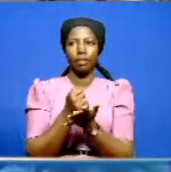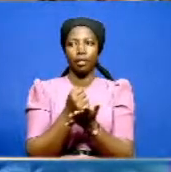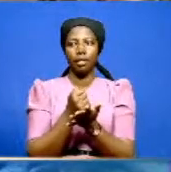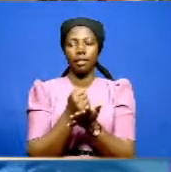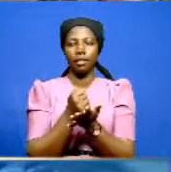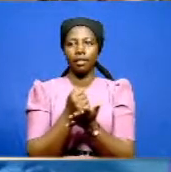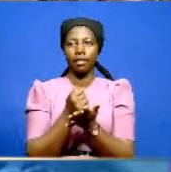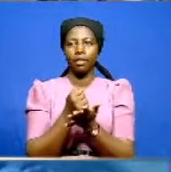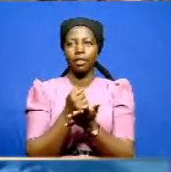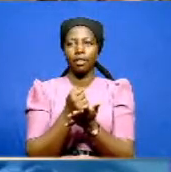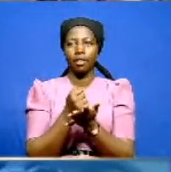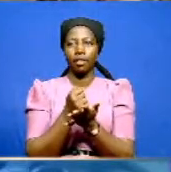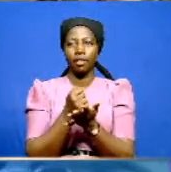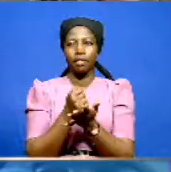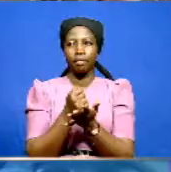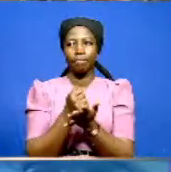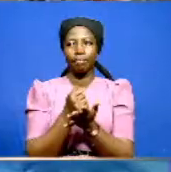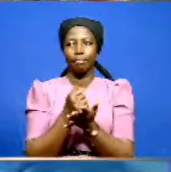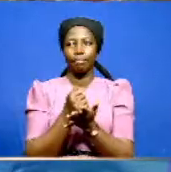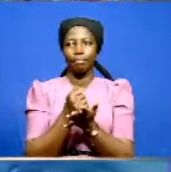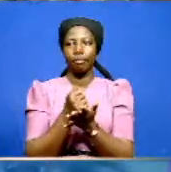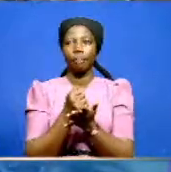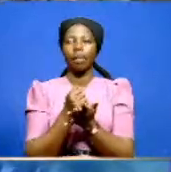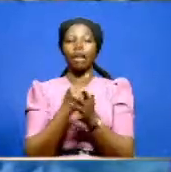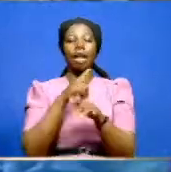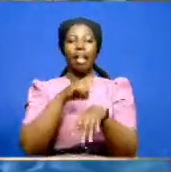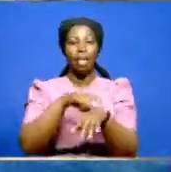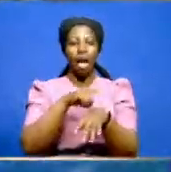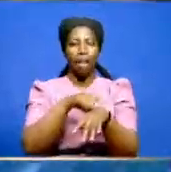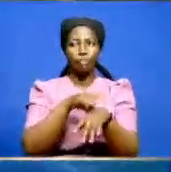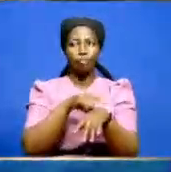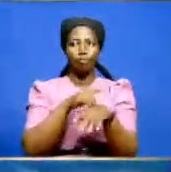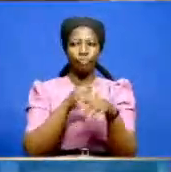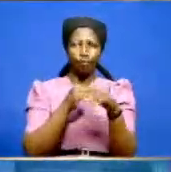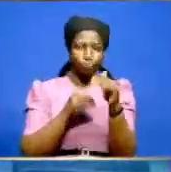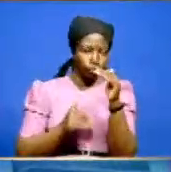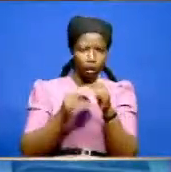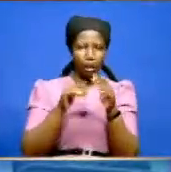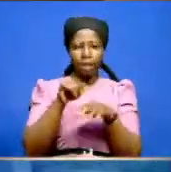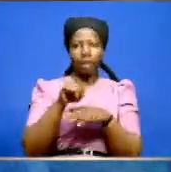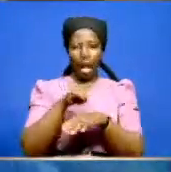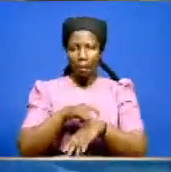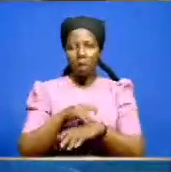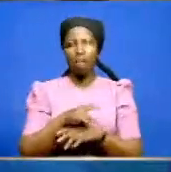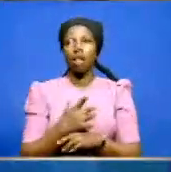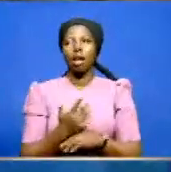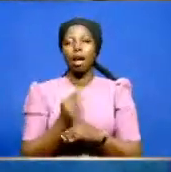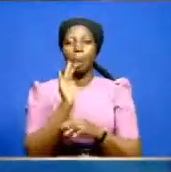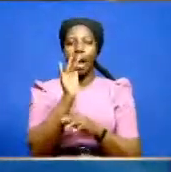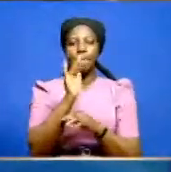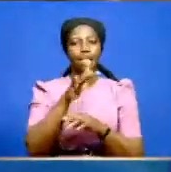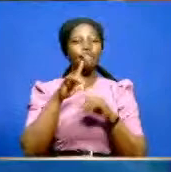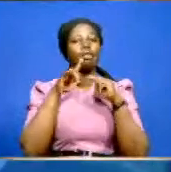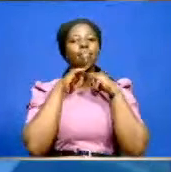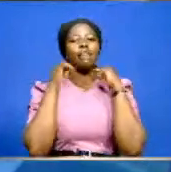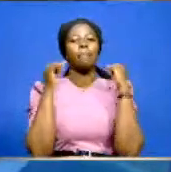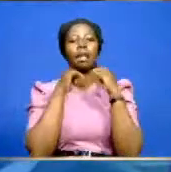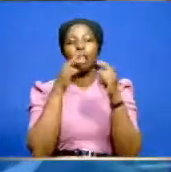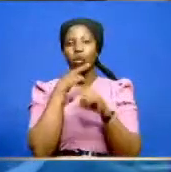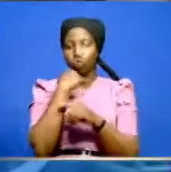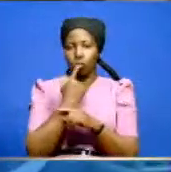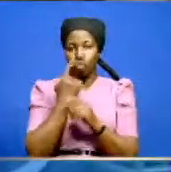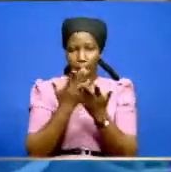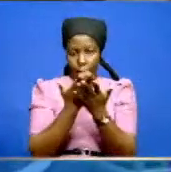And as we come to this point, I request the pastors who are within